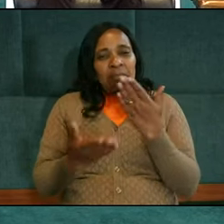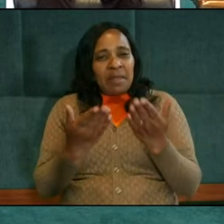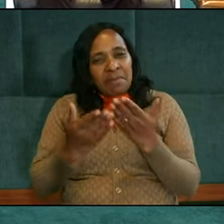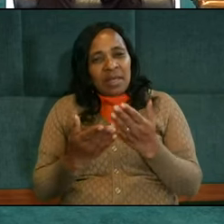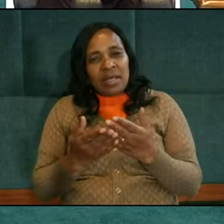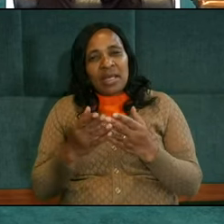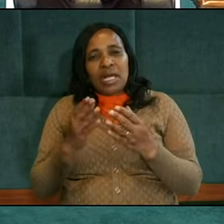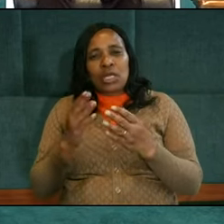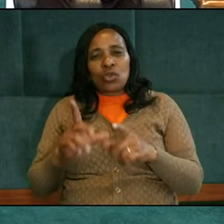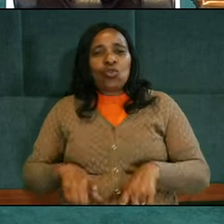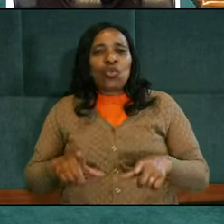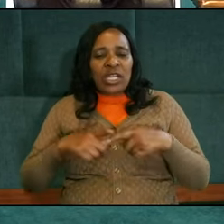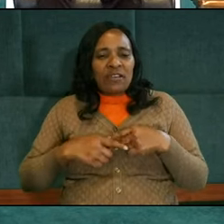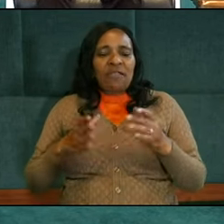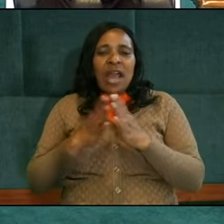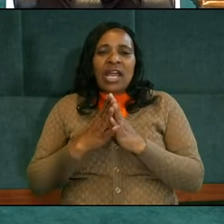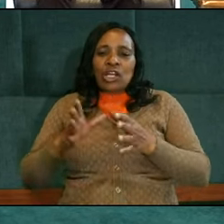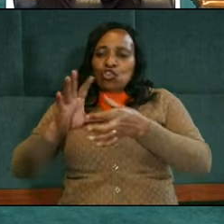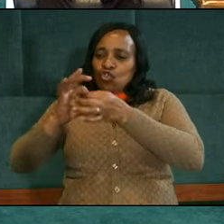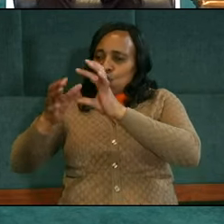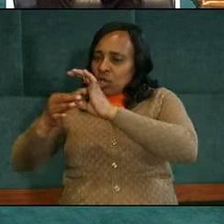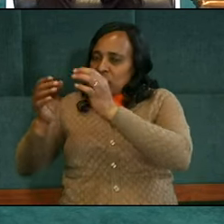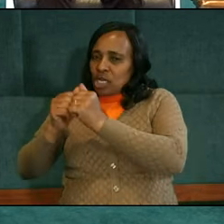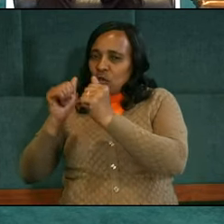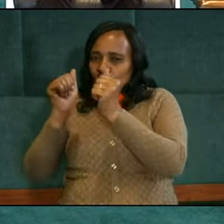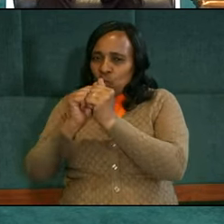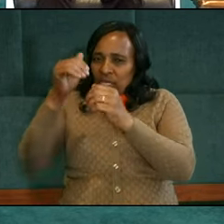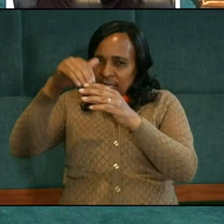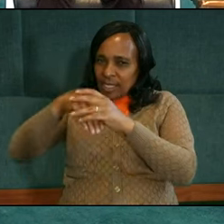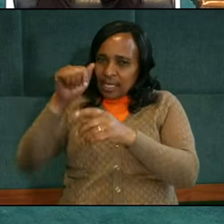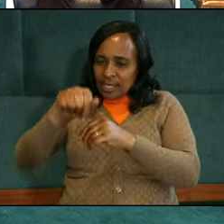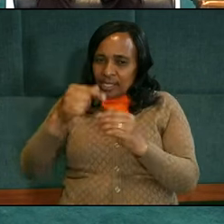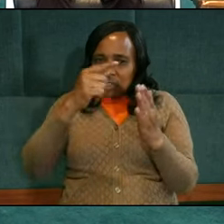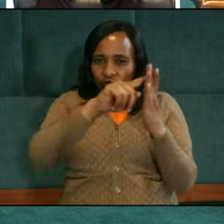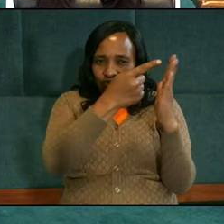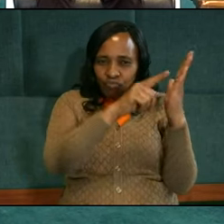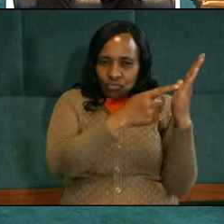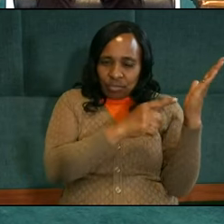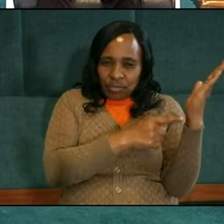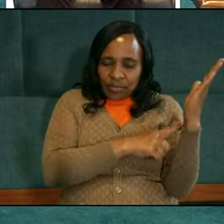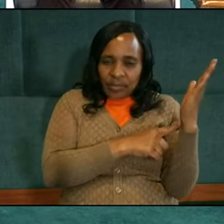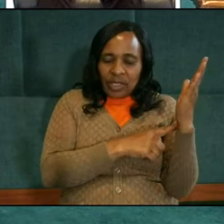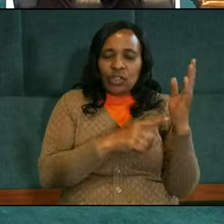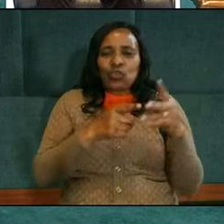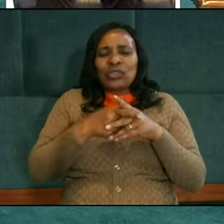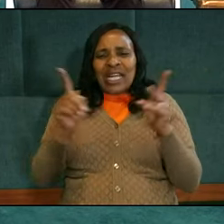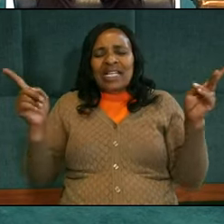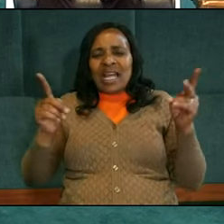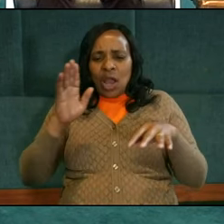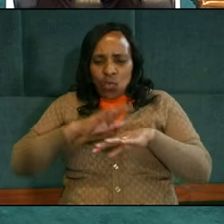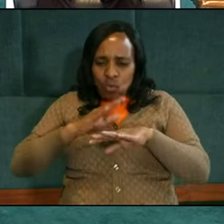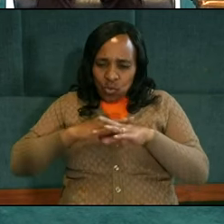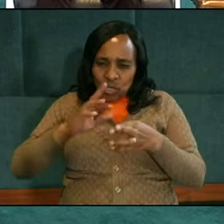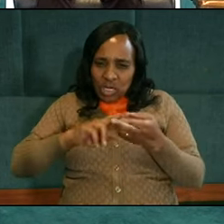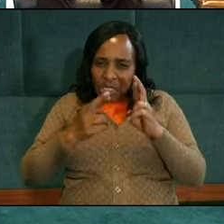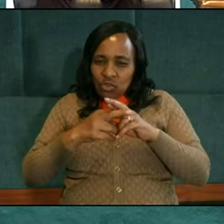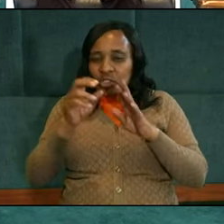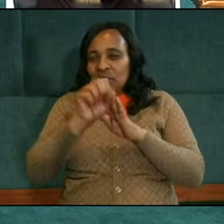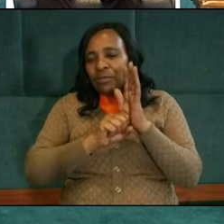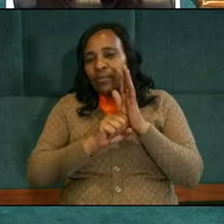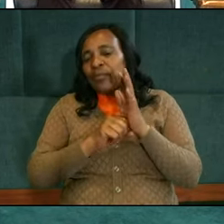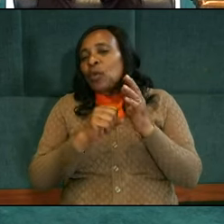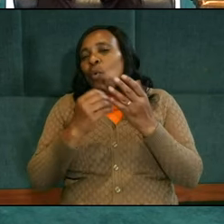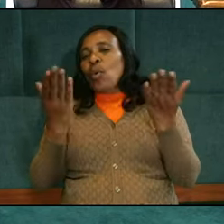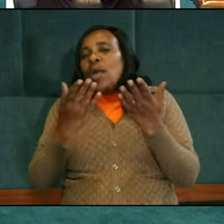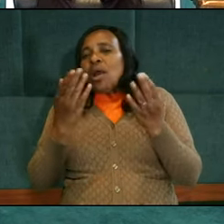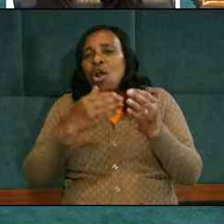and coordinate within that framework to enable me to establish a relationship whereby God does not